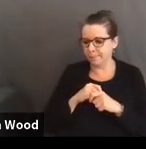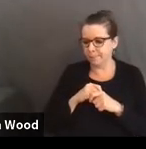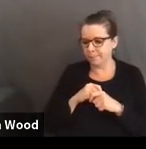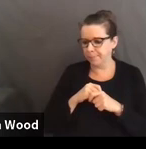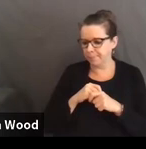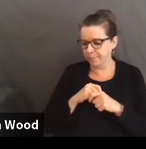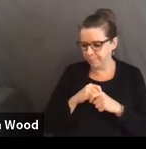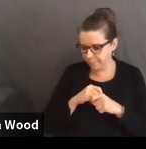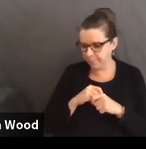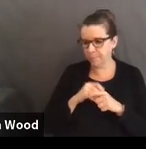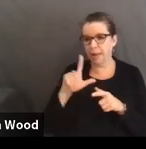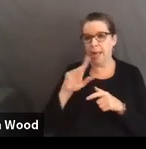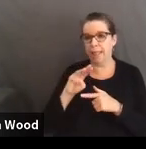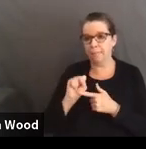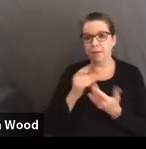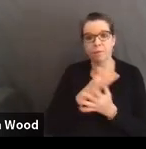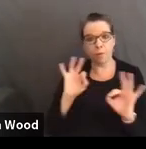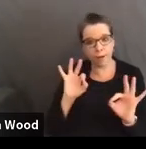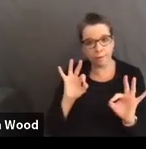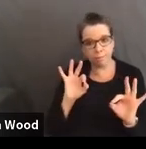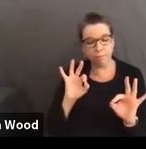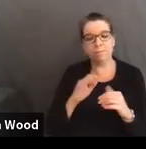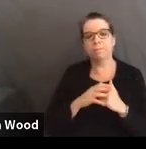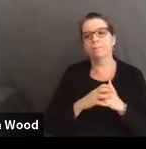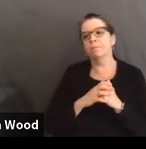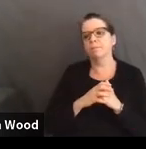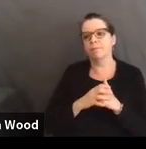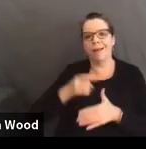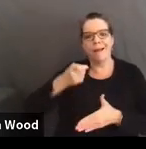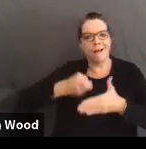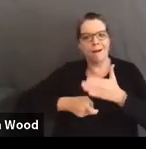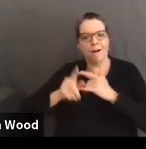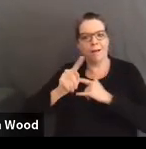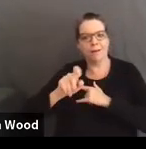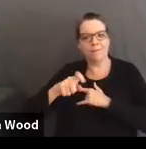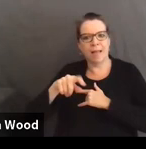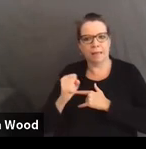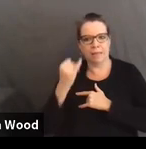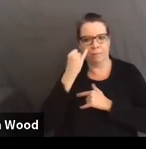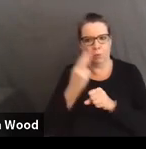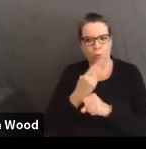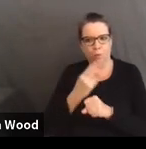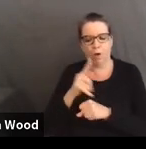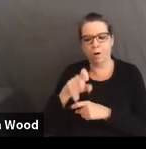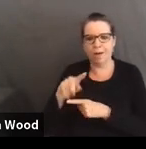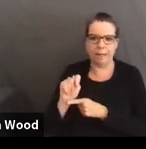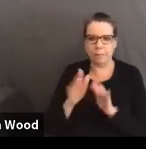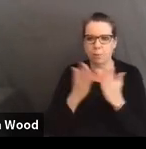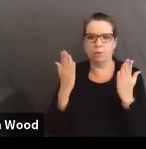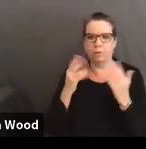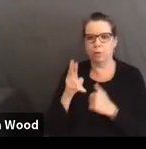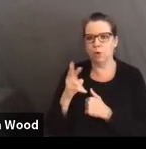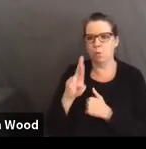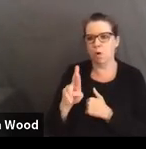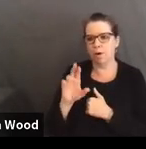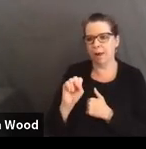the LMS, is free, and you should anticipate a cost of texts if there are texts, for example, for the ELAR or